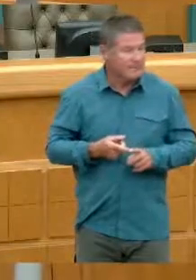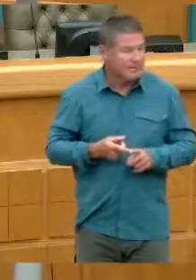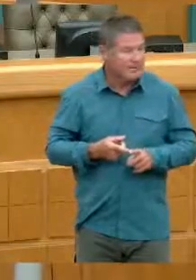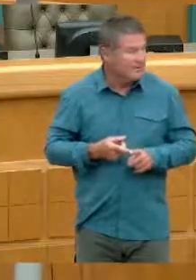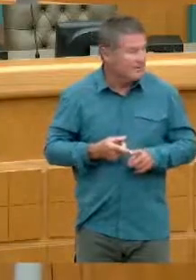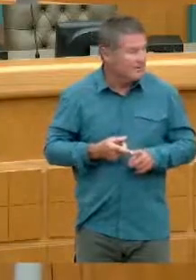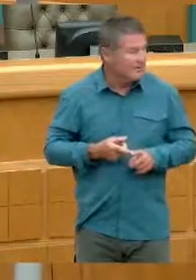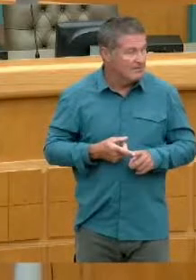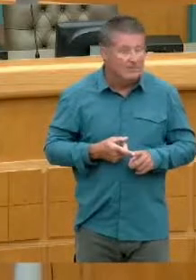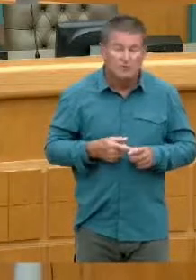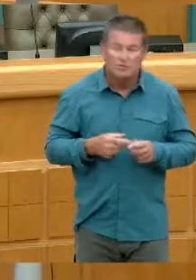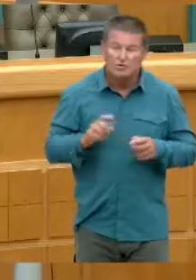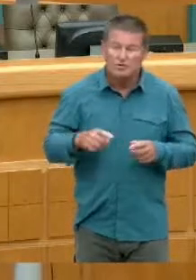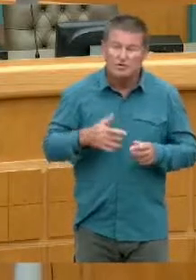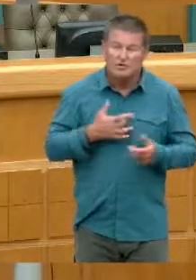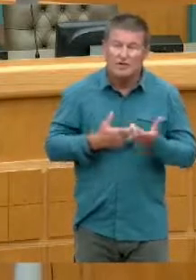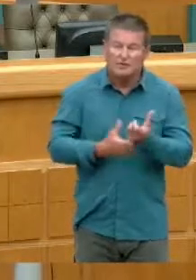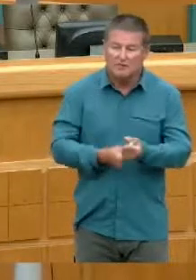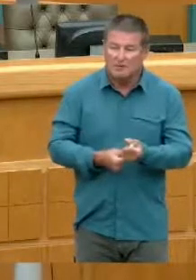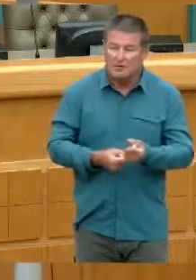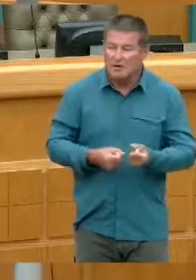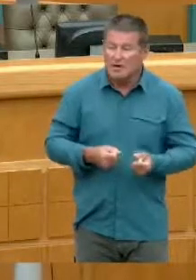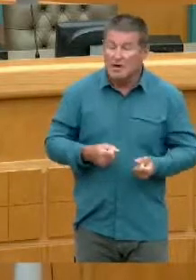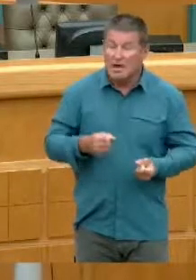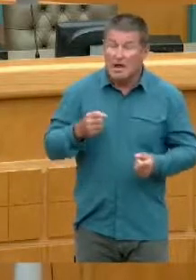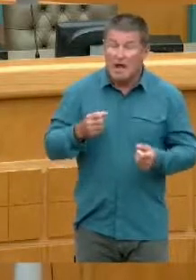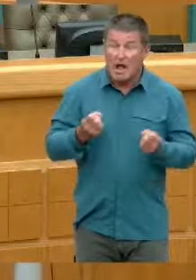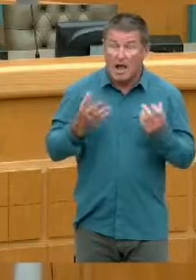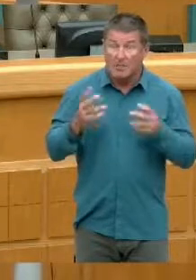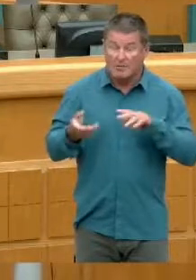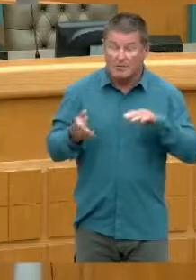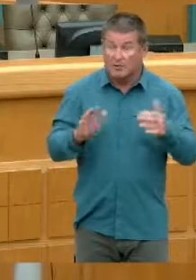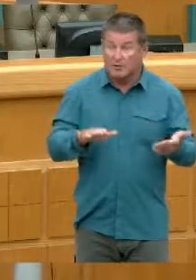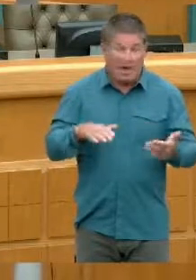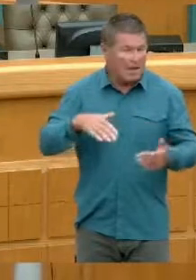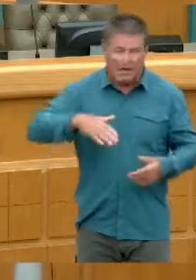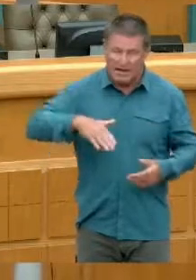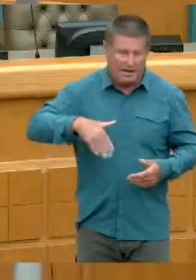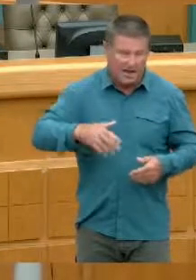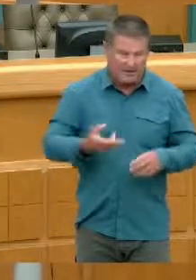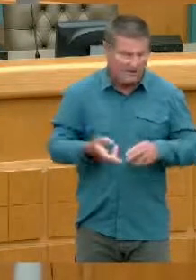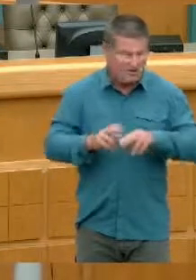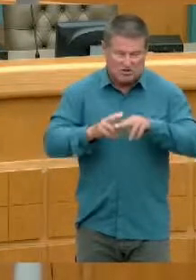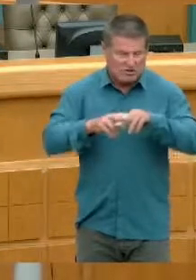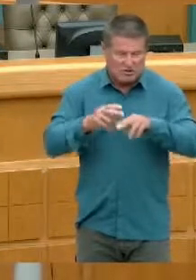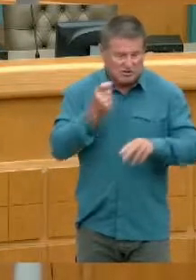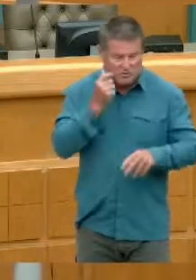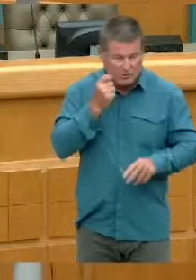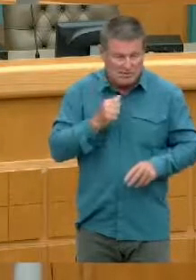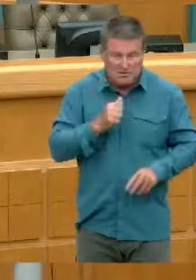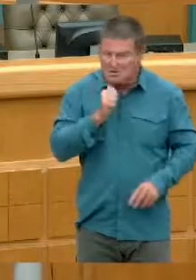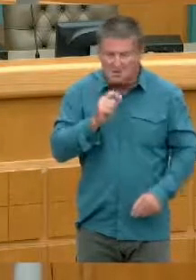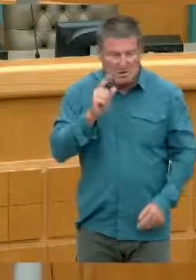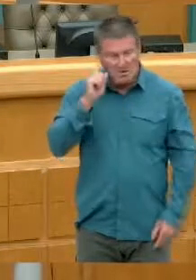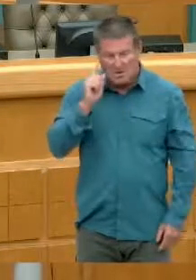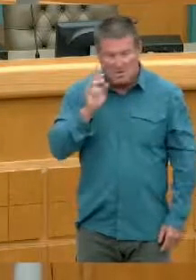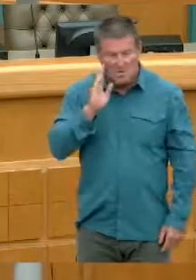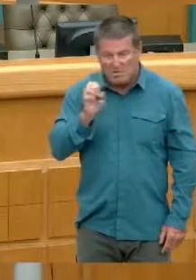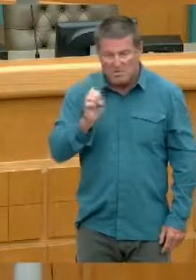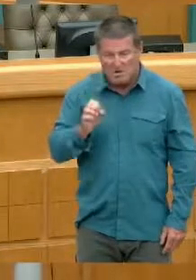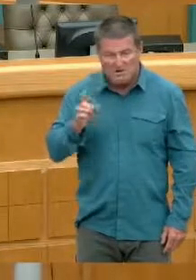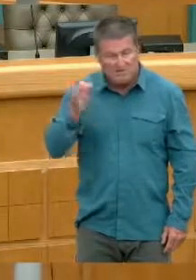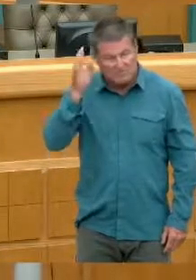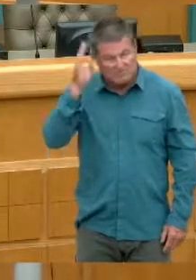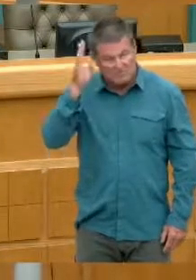some confidence. The fatalities in the Coastal Bend haven't increased recently, and we don't expect there to be any